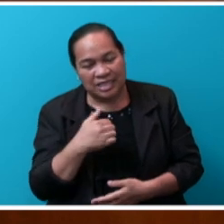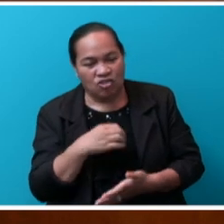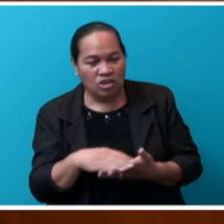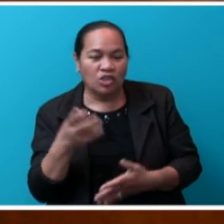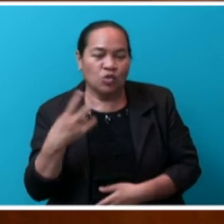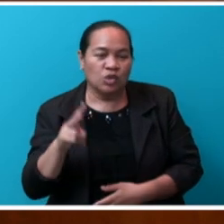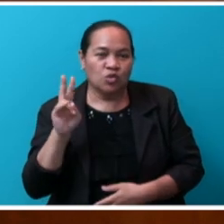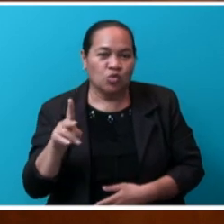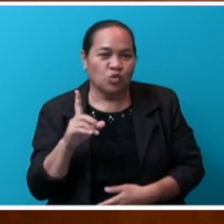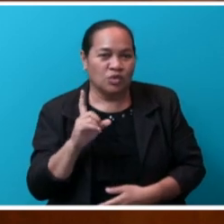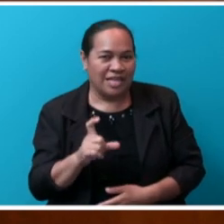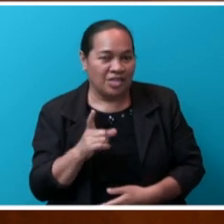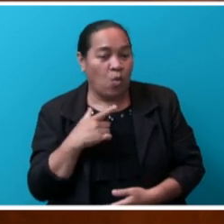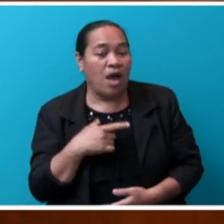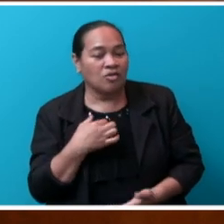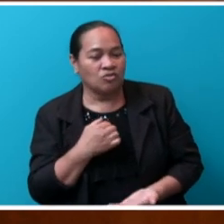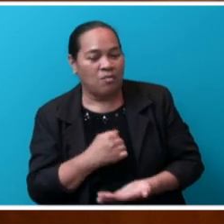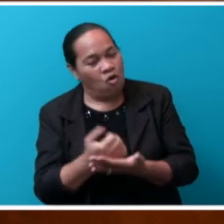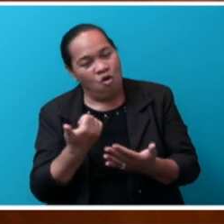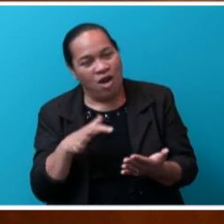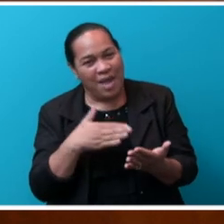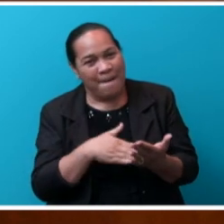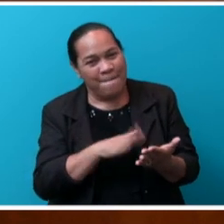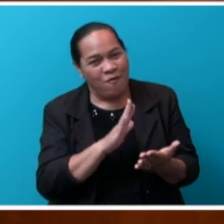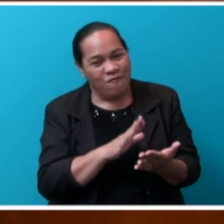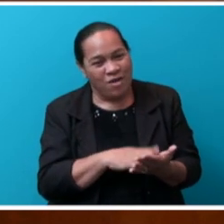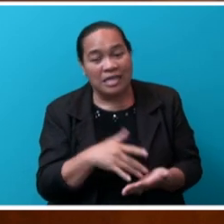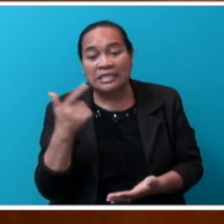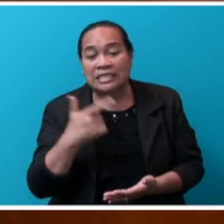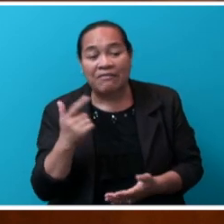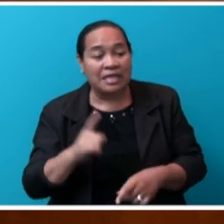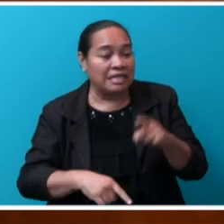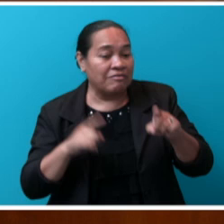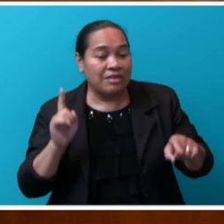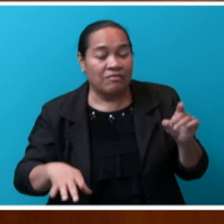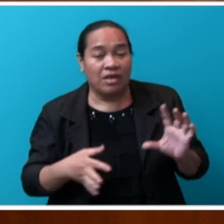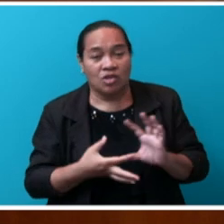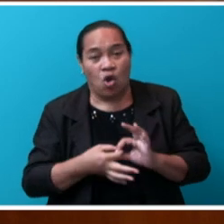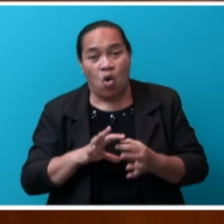$486,316.22 in support was approved for 17 cooperatives under the CDF.